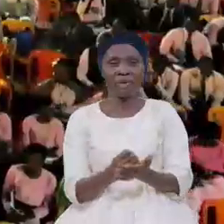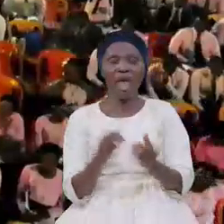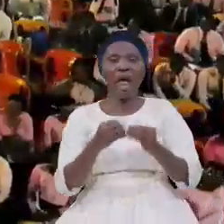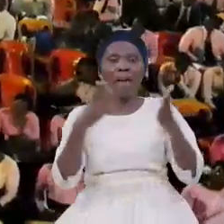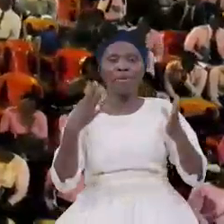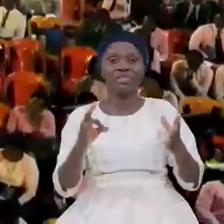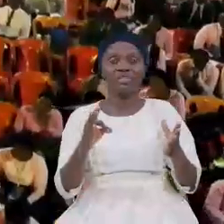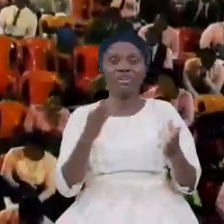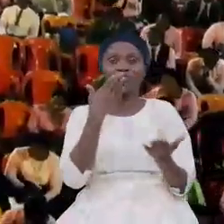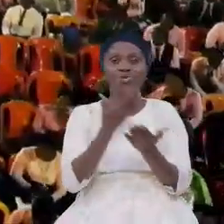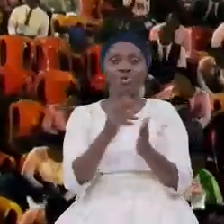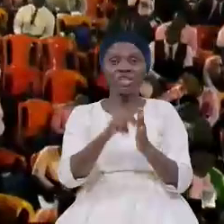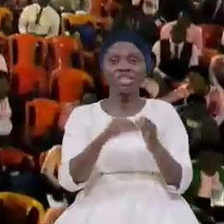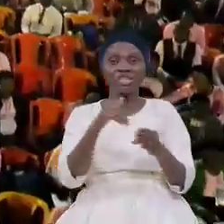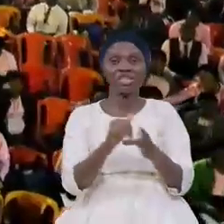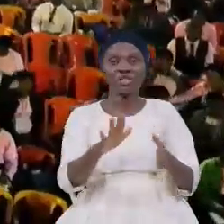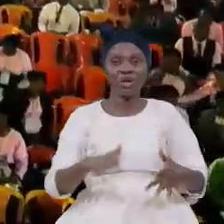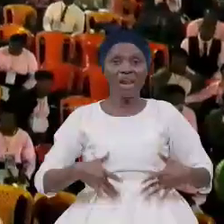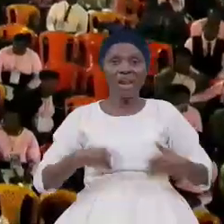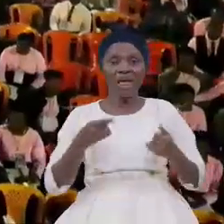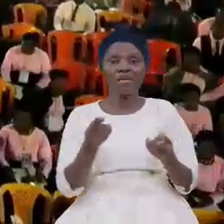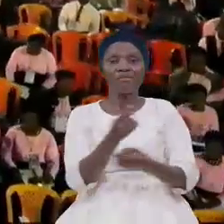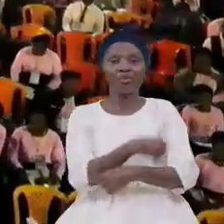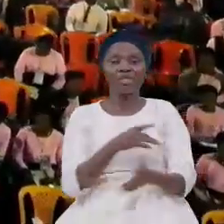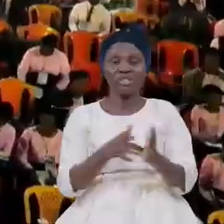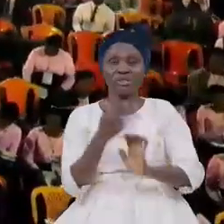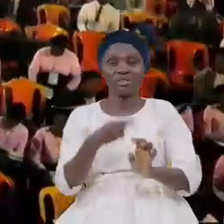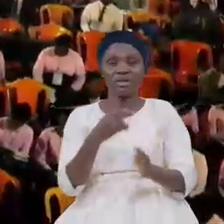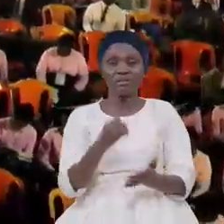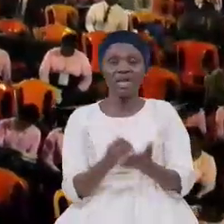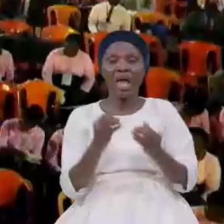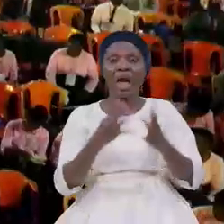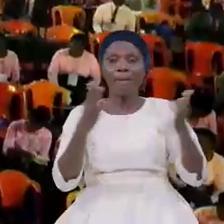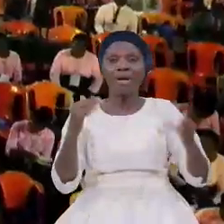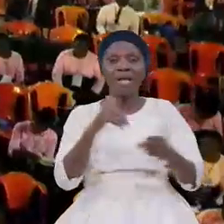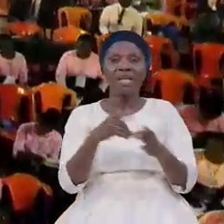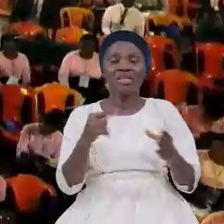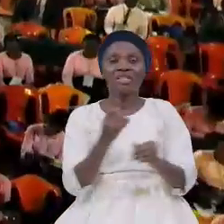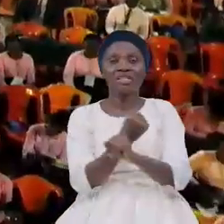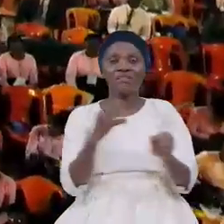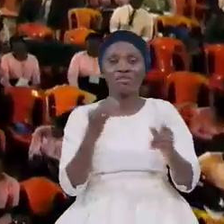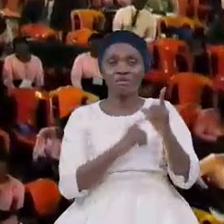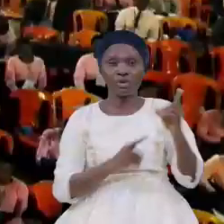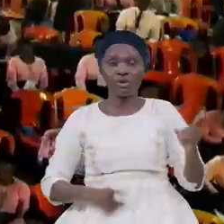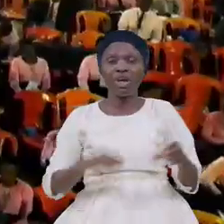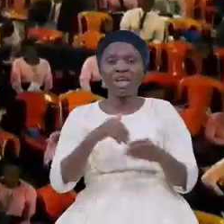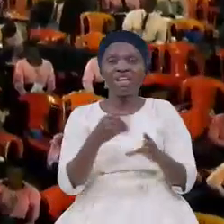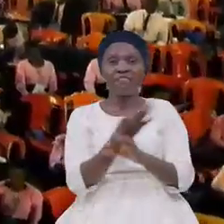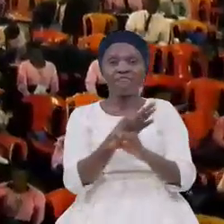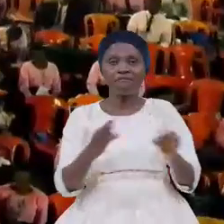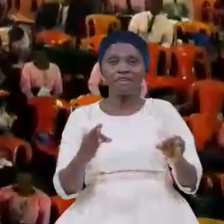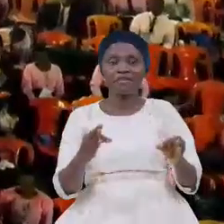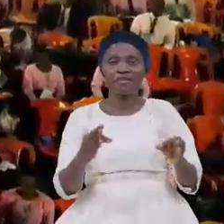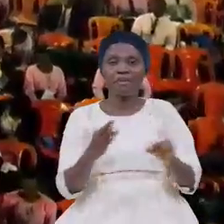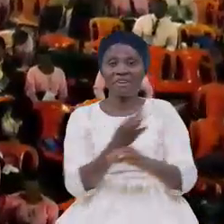today. Abundance in the salvation of the Lord, in the freedom of the Lord, comes upon